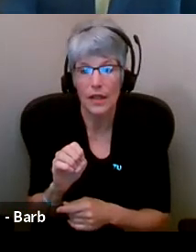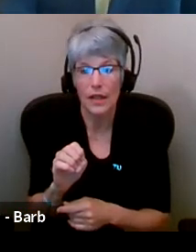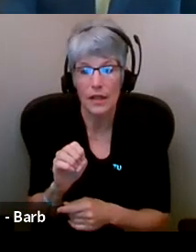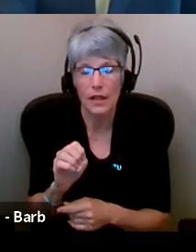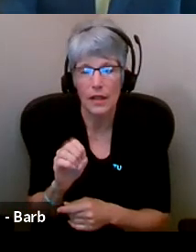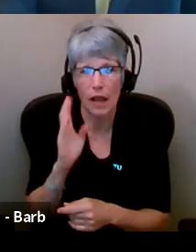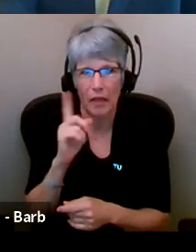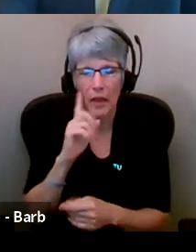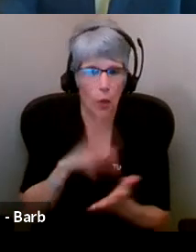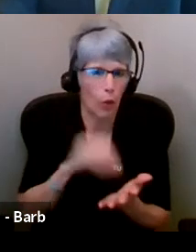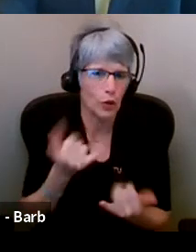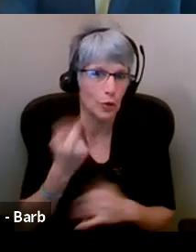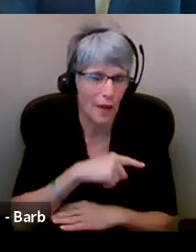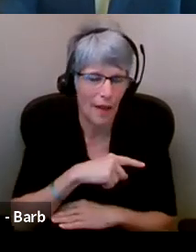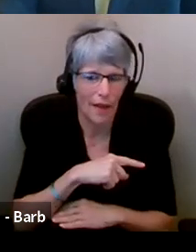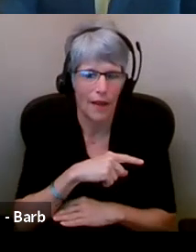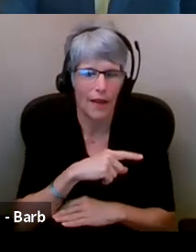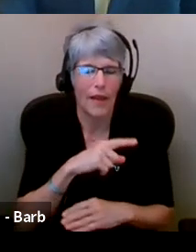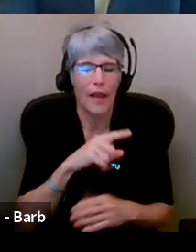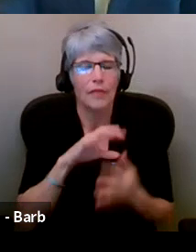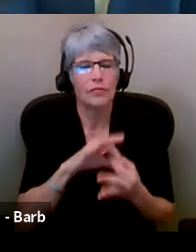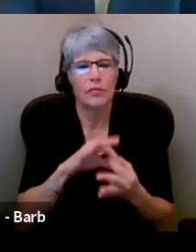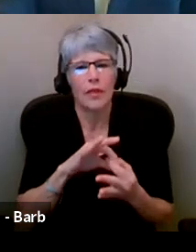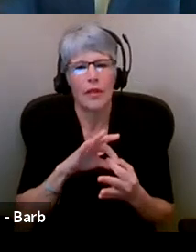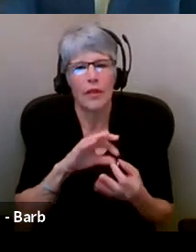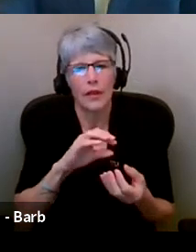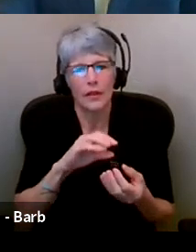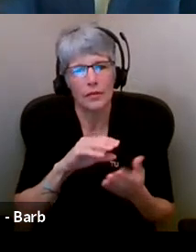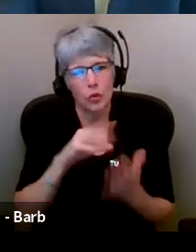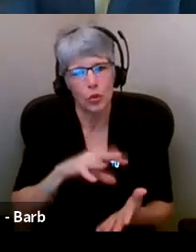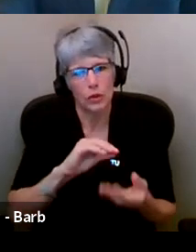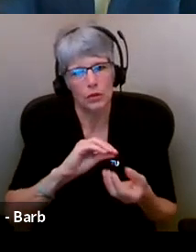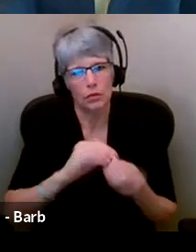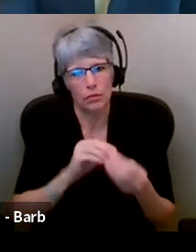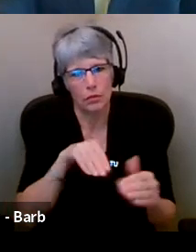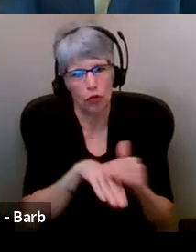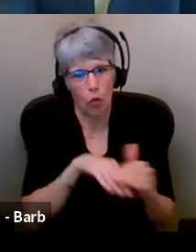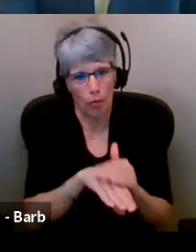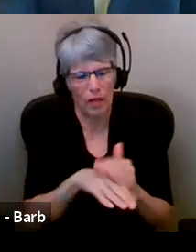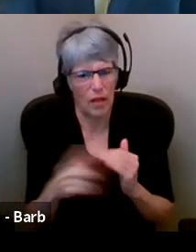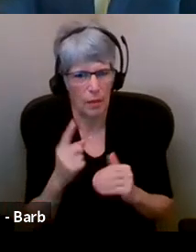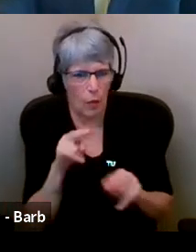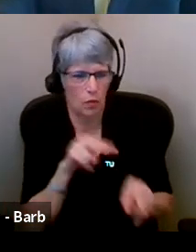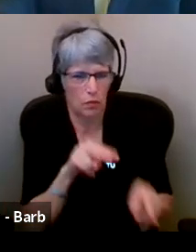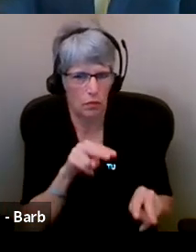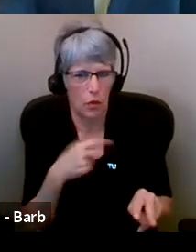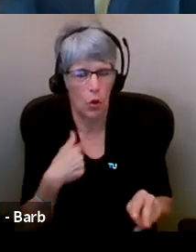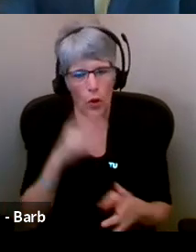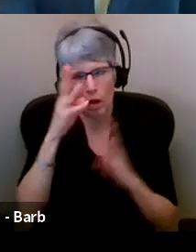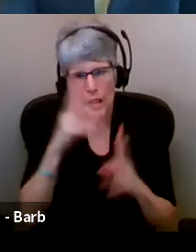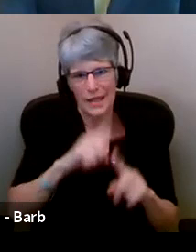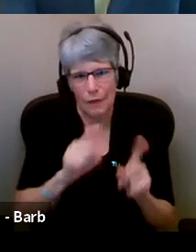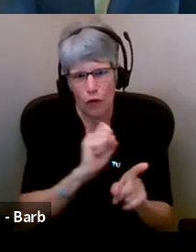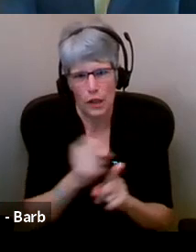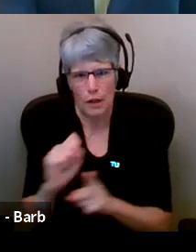actually, and as well as the enrollment, which is a continuing something that we monitor, we are creating different scenarios to ensure